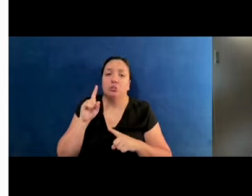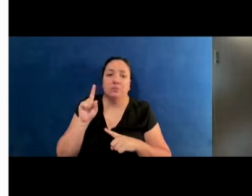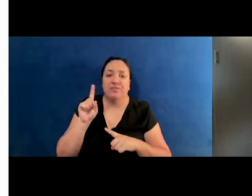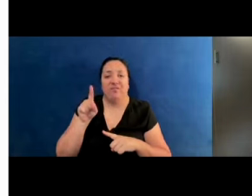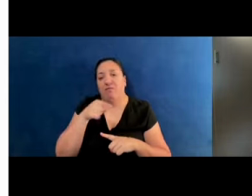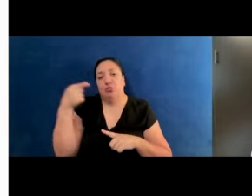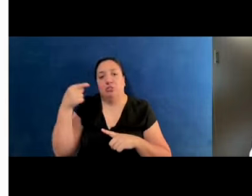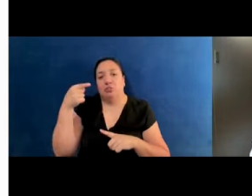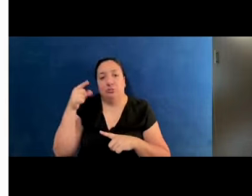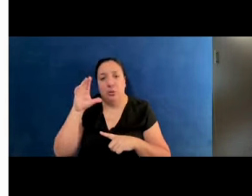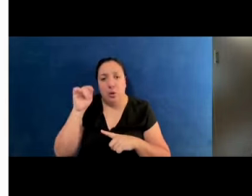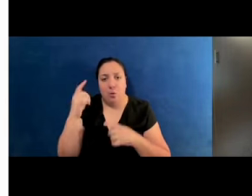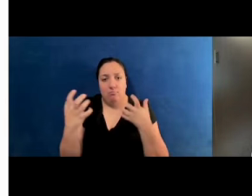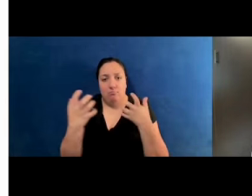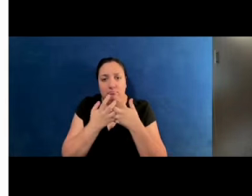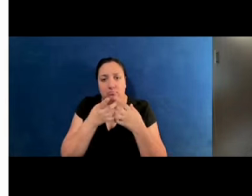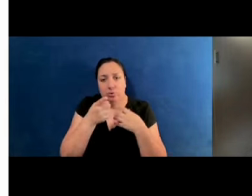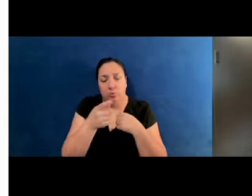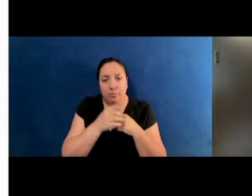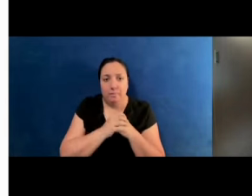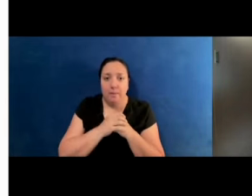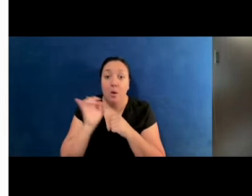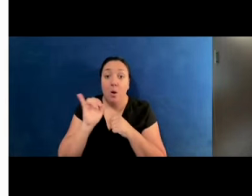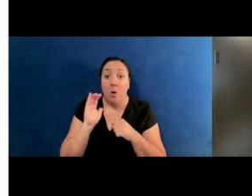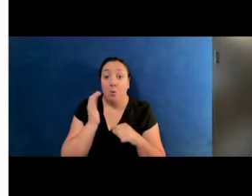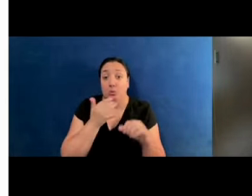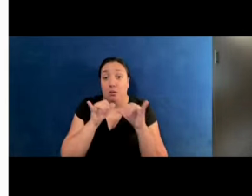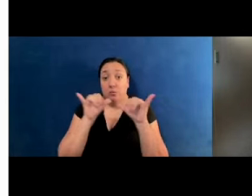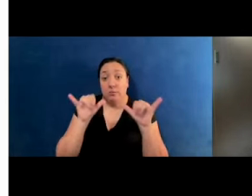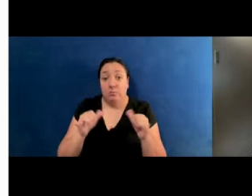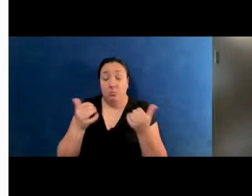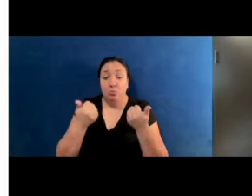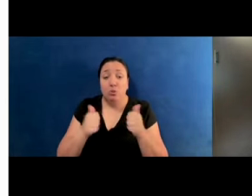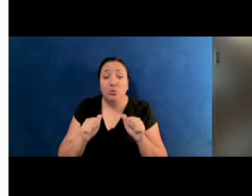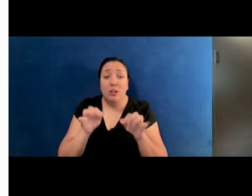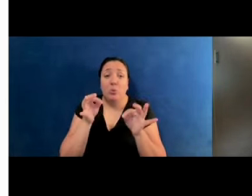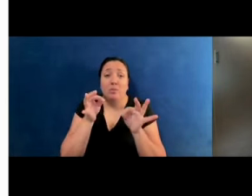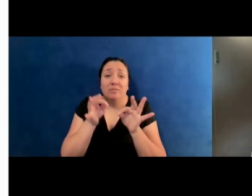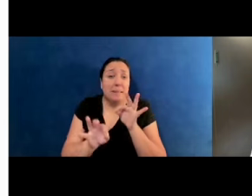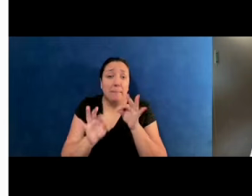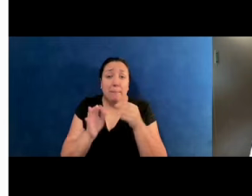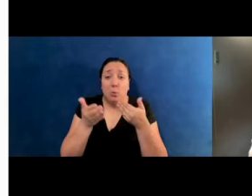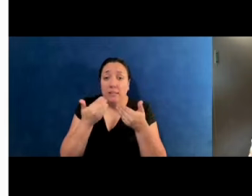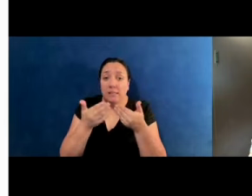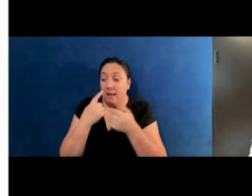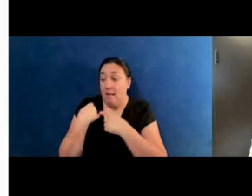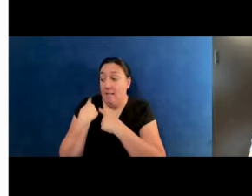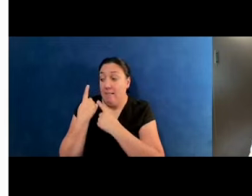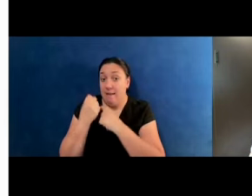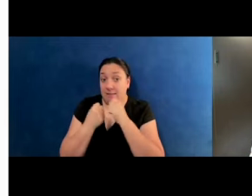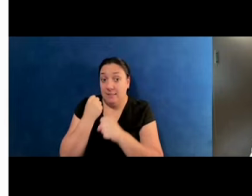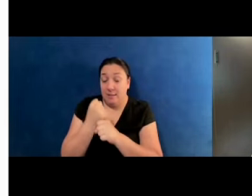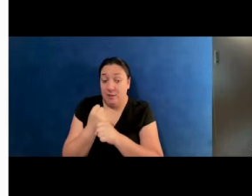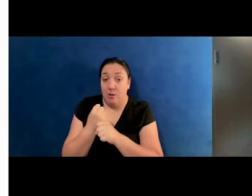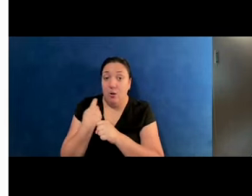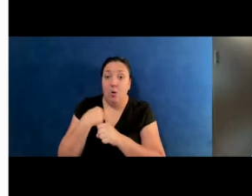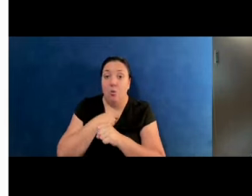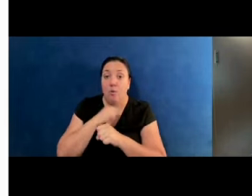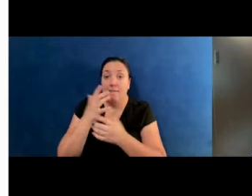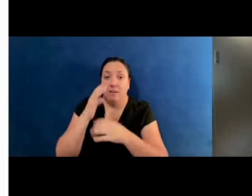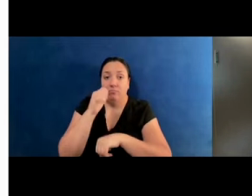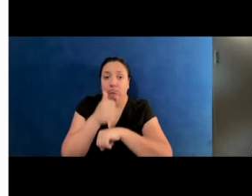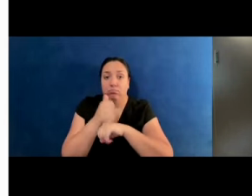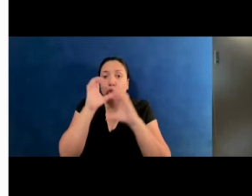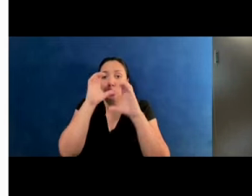one. We also, for our systems, we tried to make it easier. So within the last year, we created a search feature